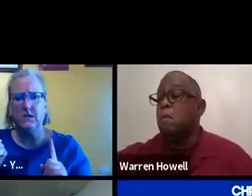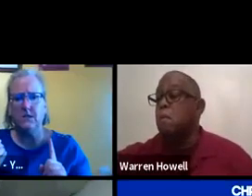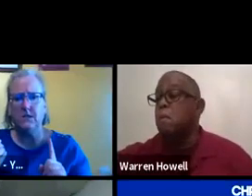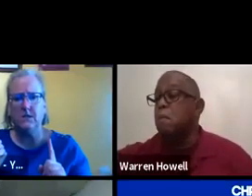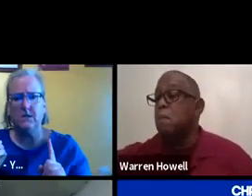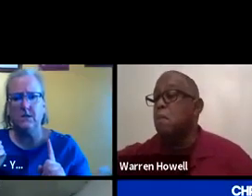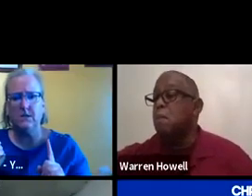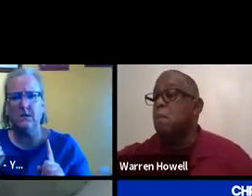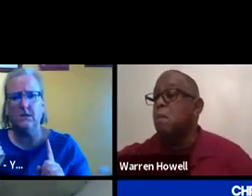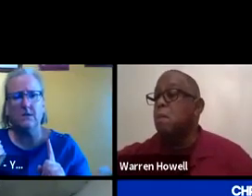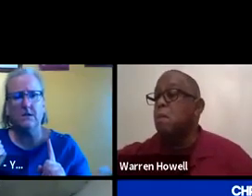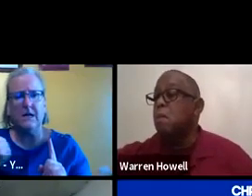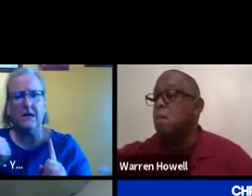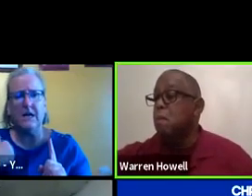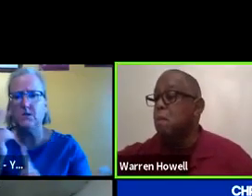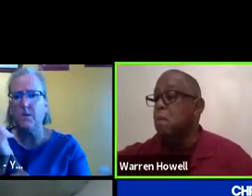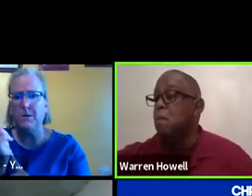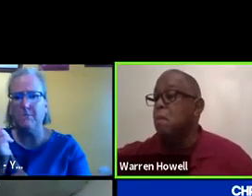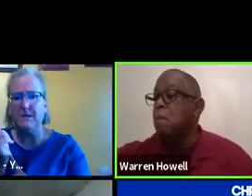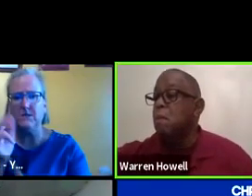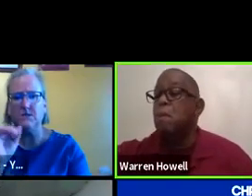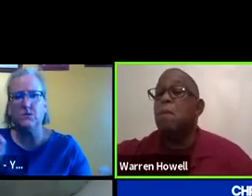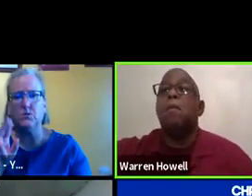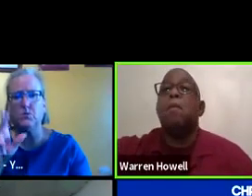like she has 3 minutes.